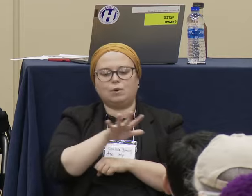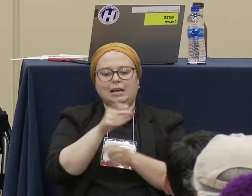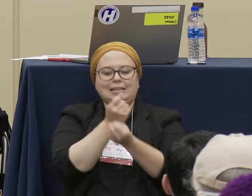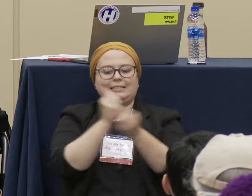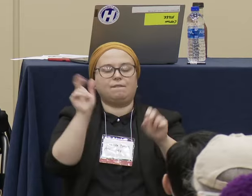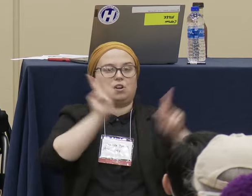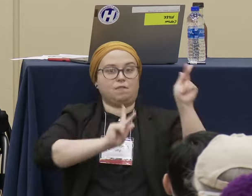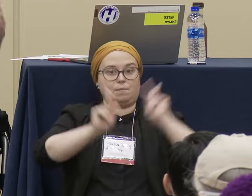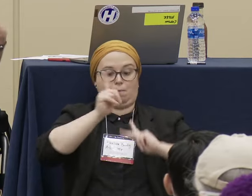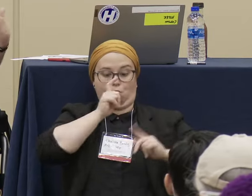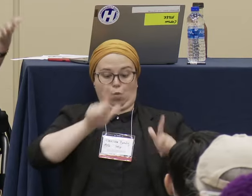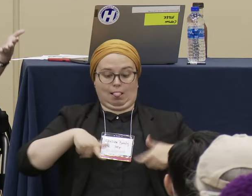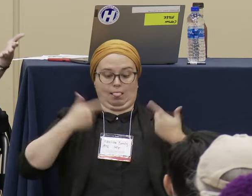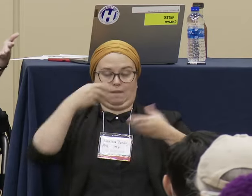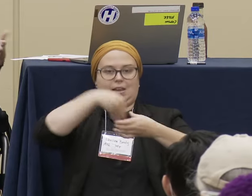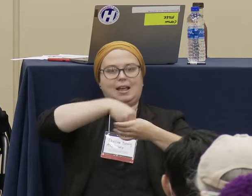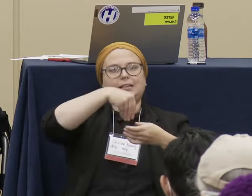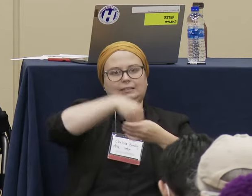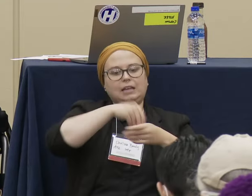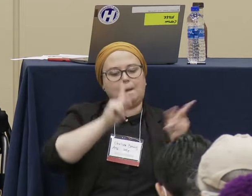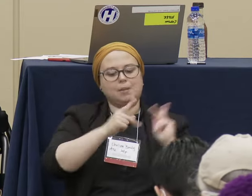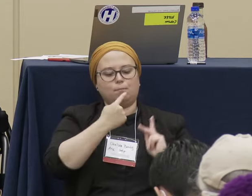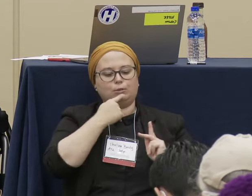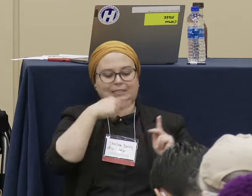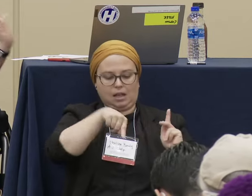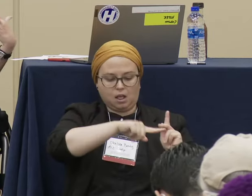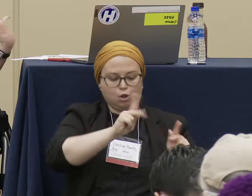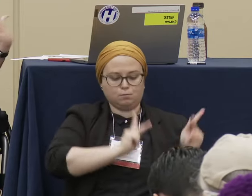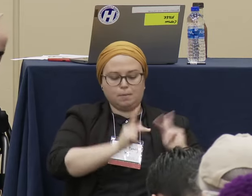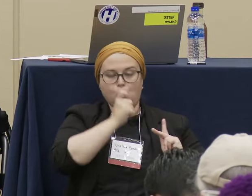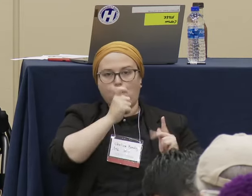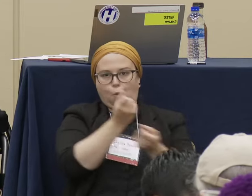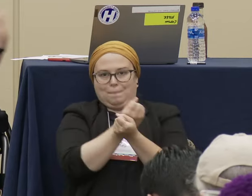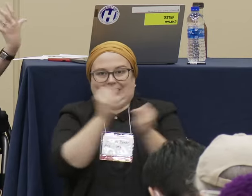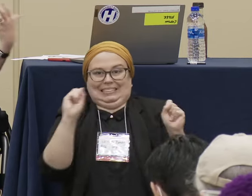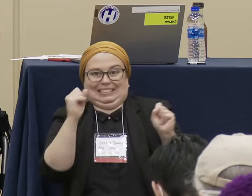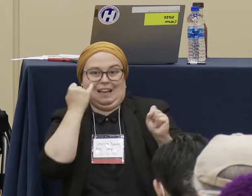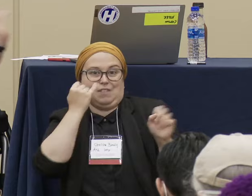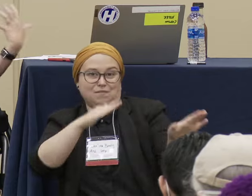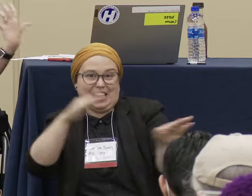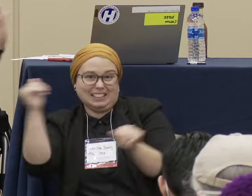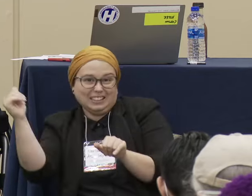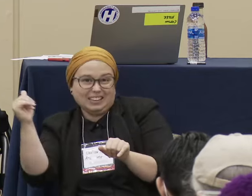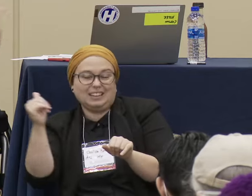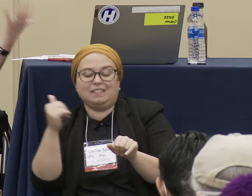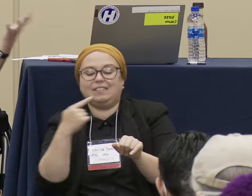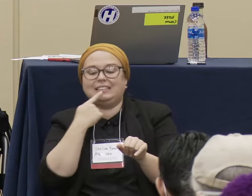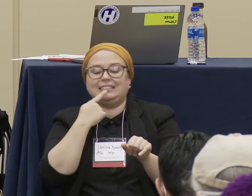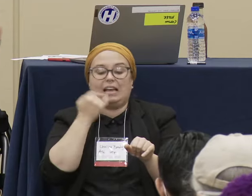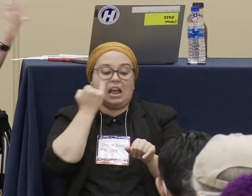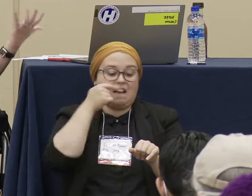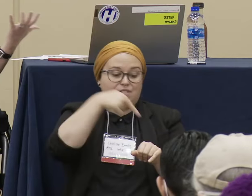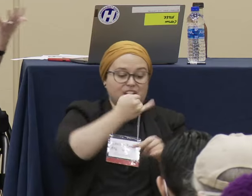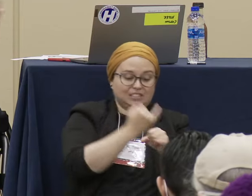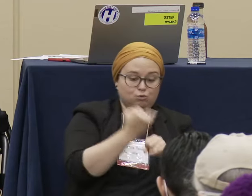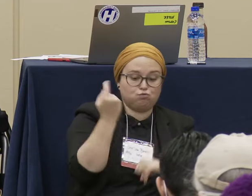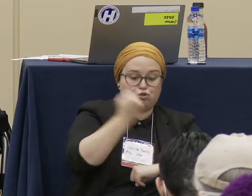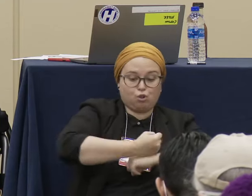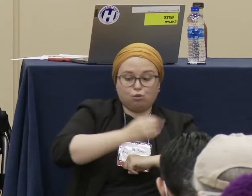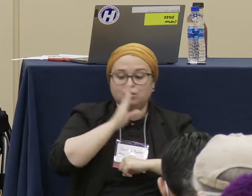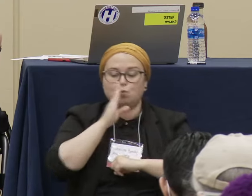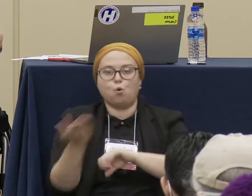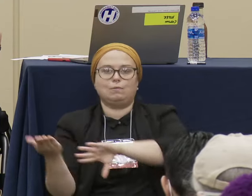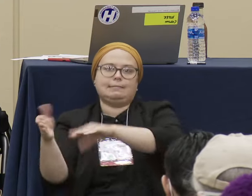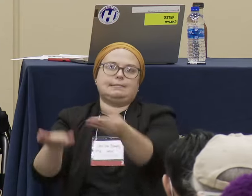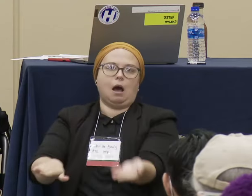inside, right? Like they will not be safe on the outside. If this institution closes, they will die on the streets or they will die in whatever the